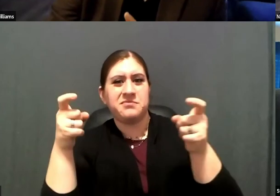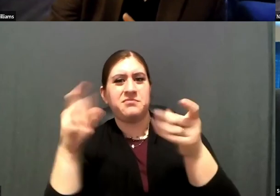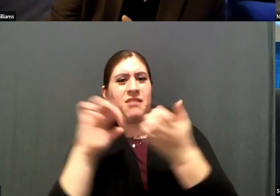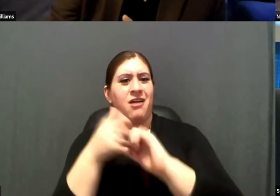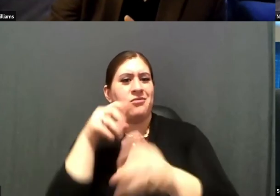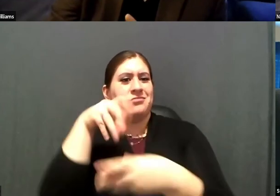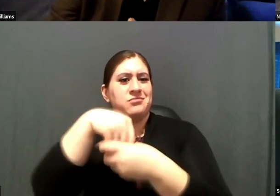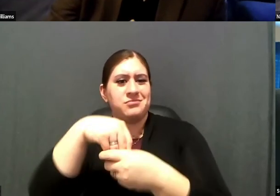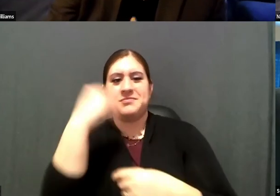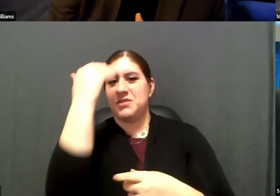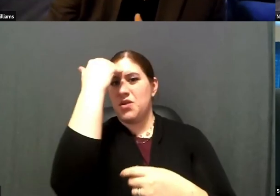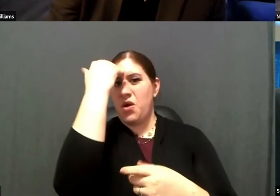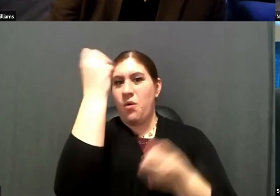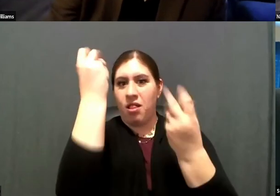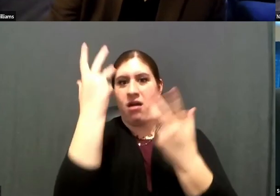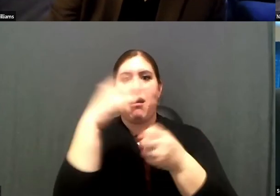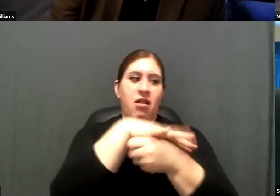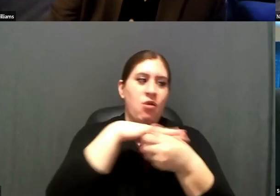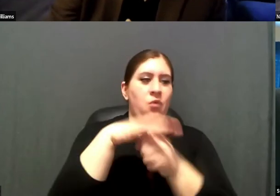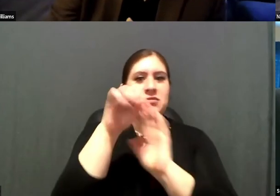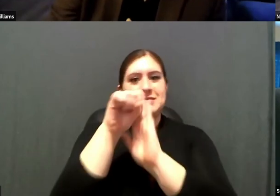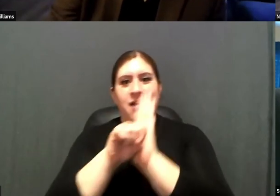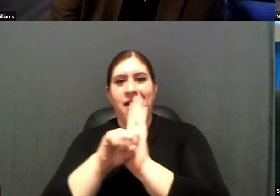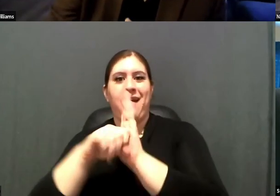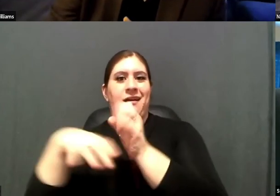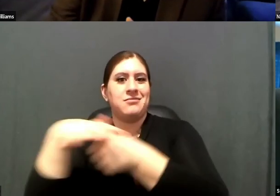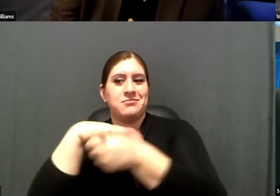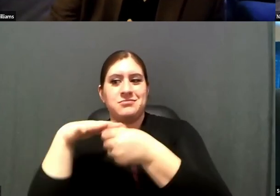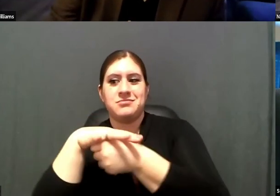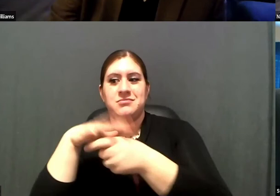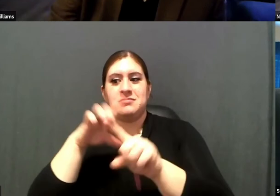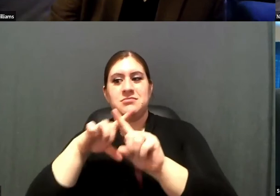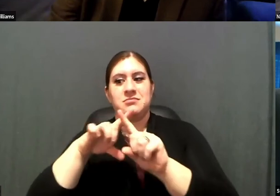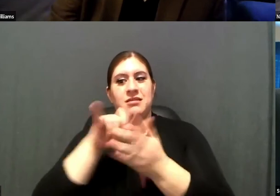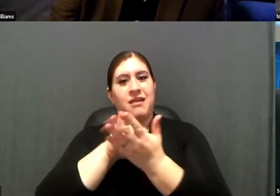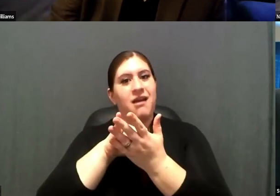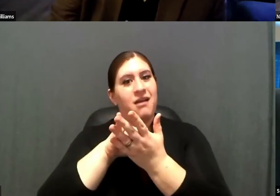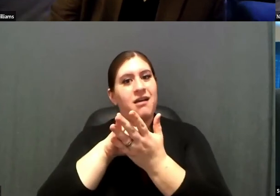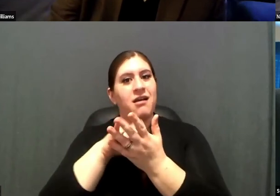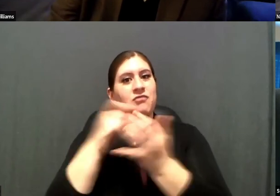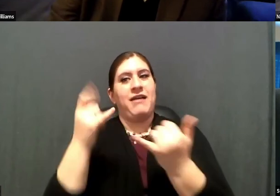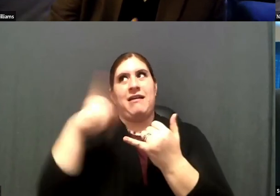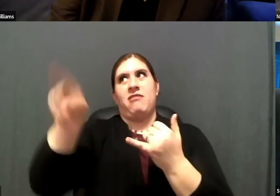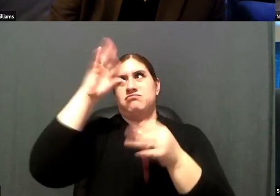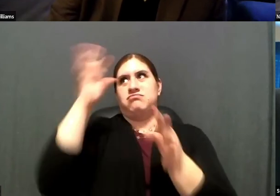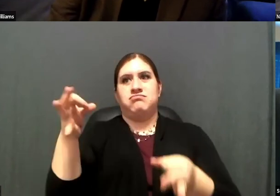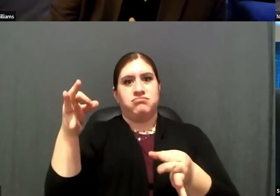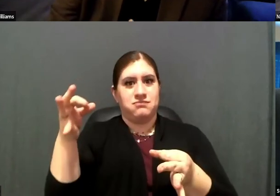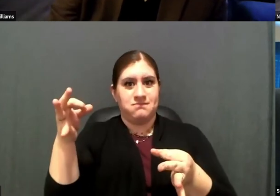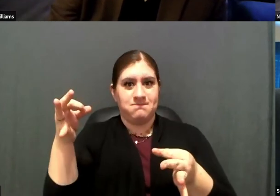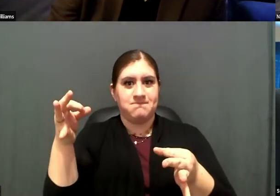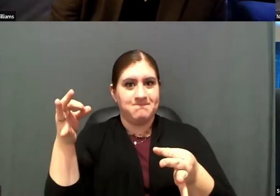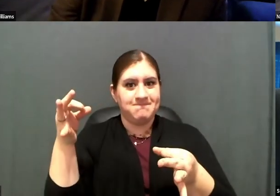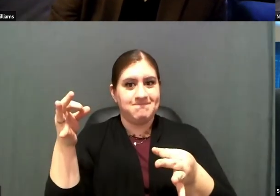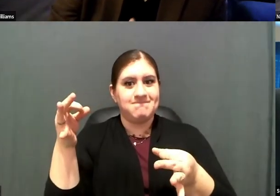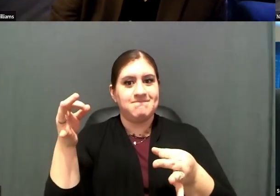in that? I know so much of it is local and state government officials, who are pretty much calling the shots right now and